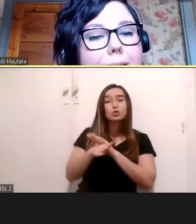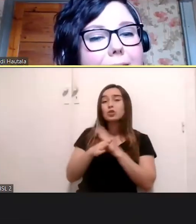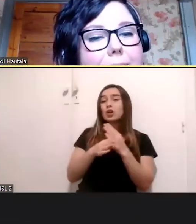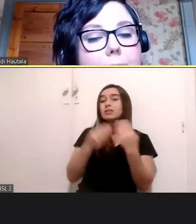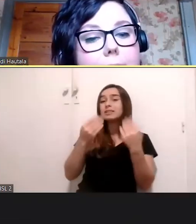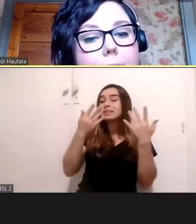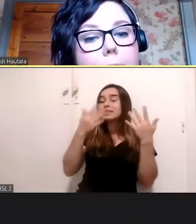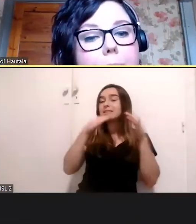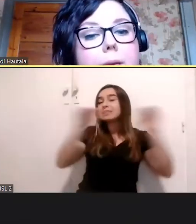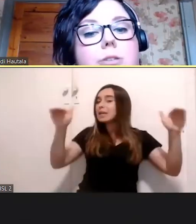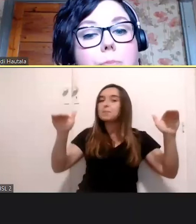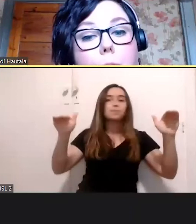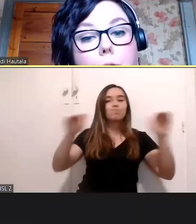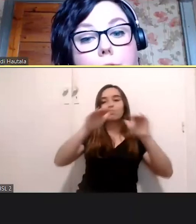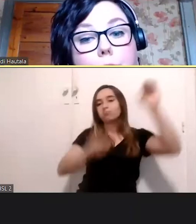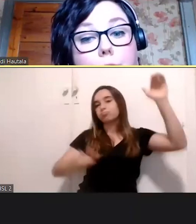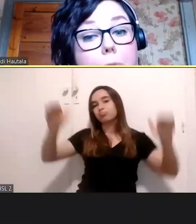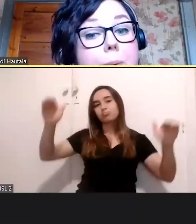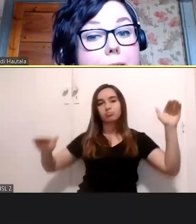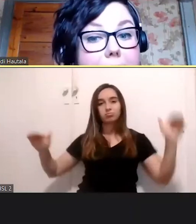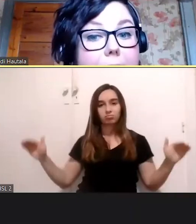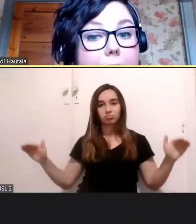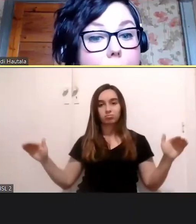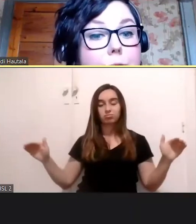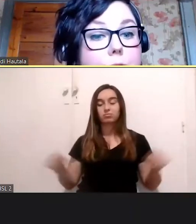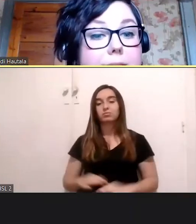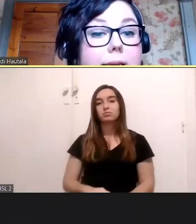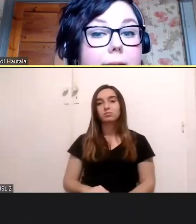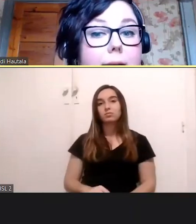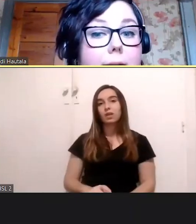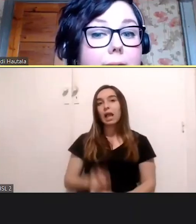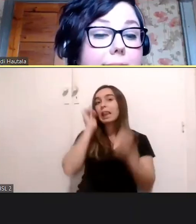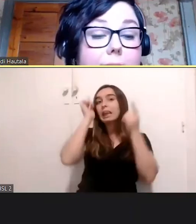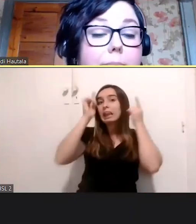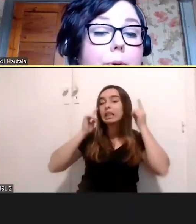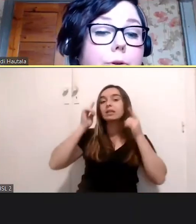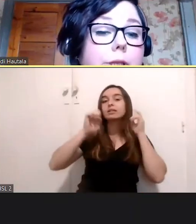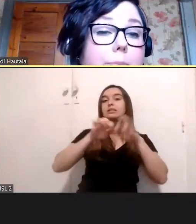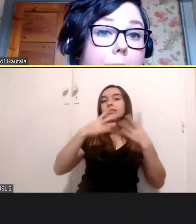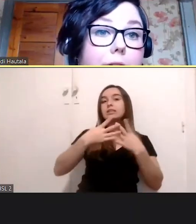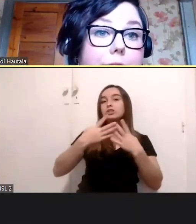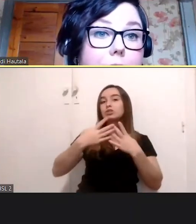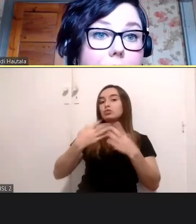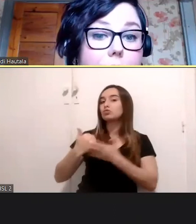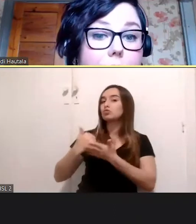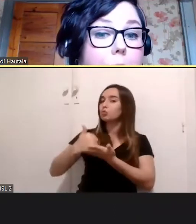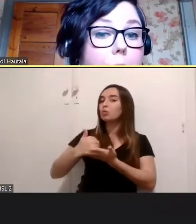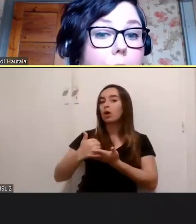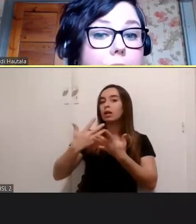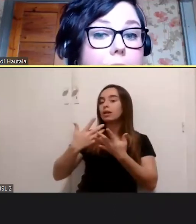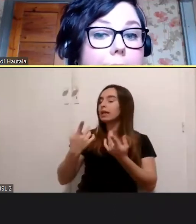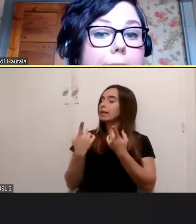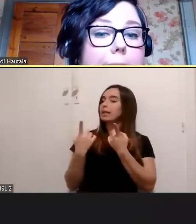think that peer support should be seen and used as an important part of digital